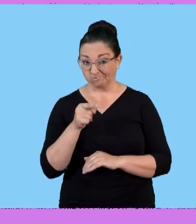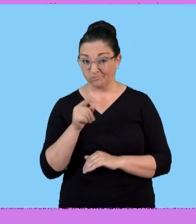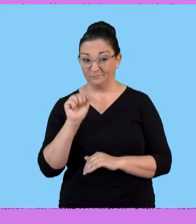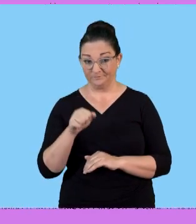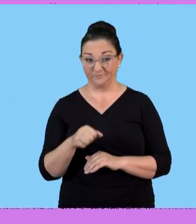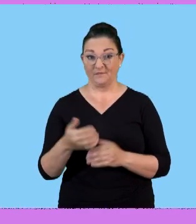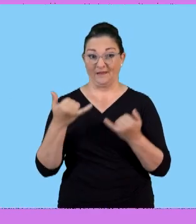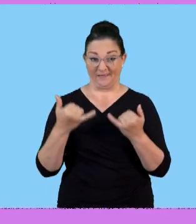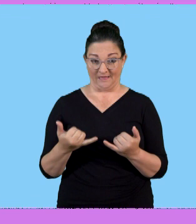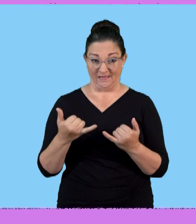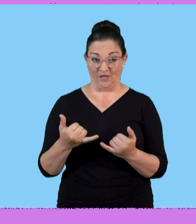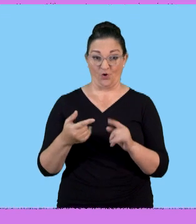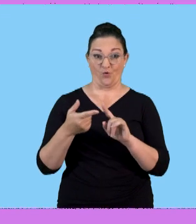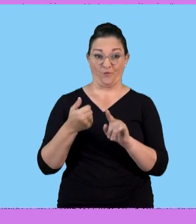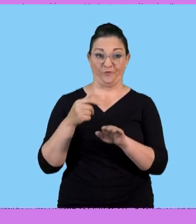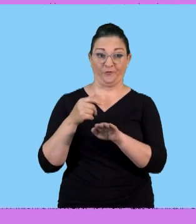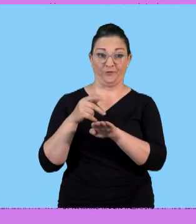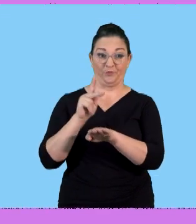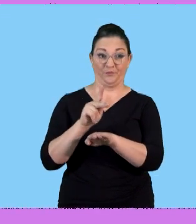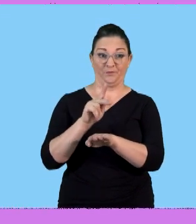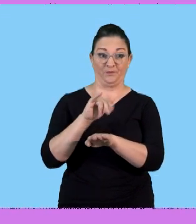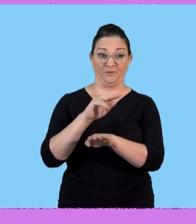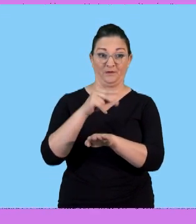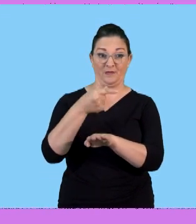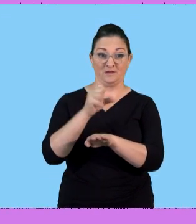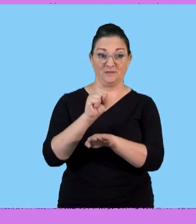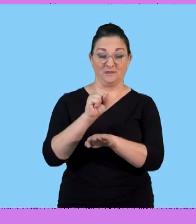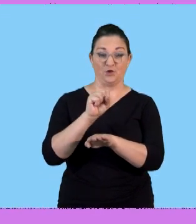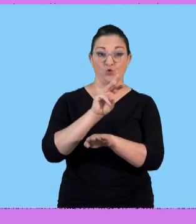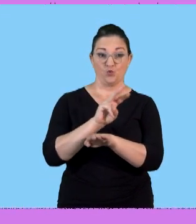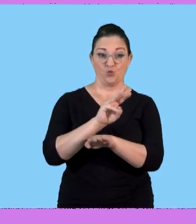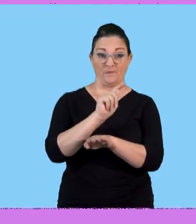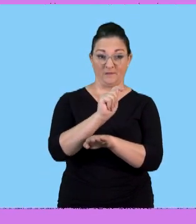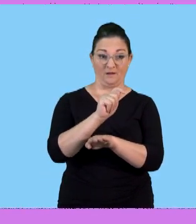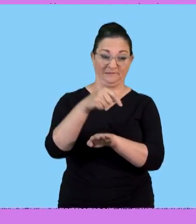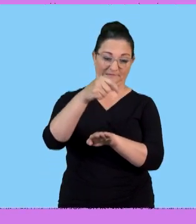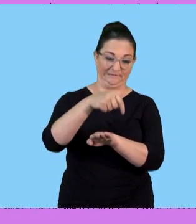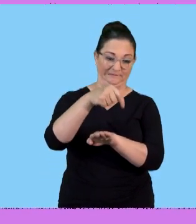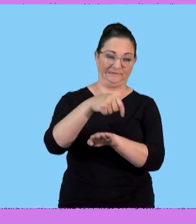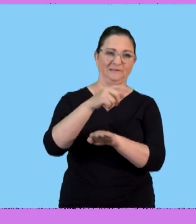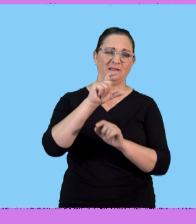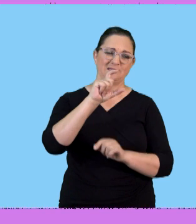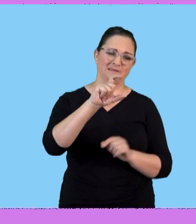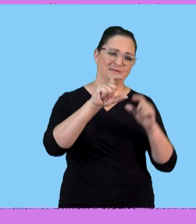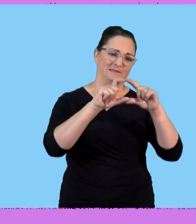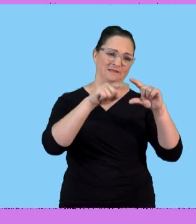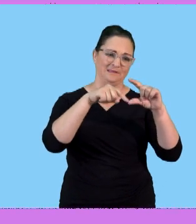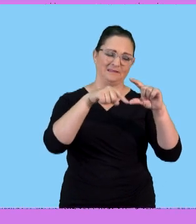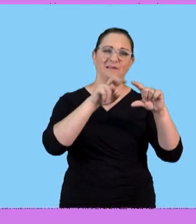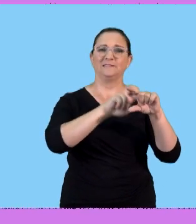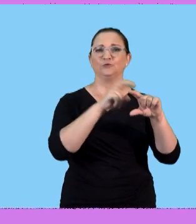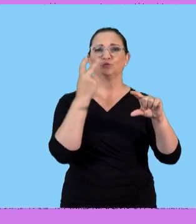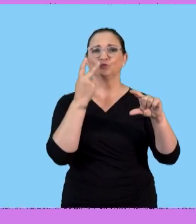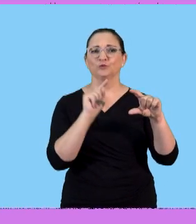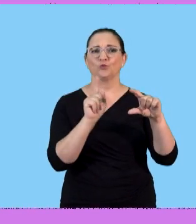clear? Then now, from Kings Williamstown, we need to find that distance here between Kings Williamstown